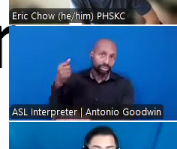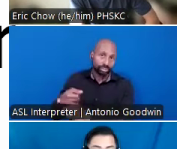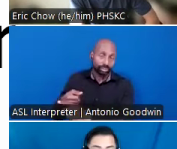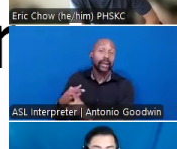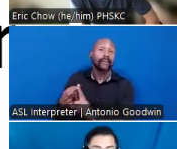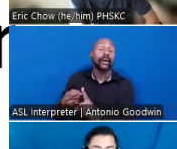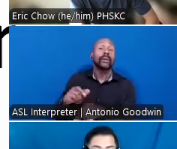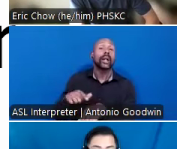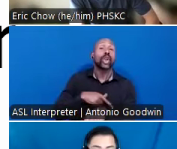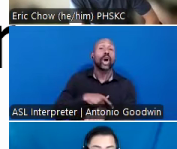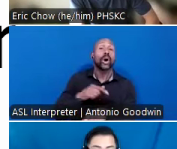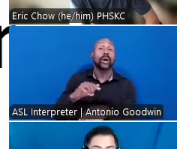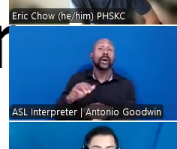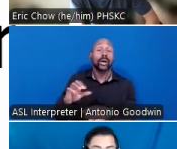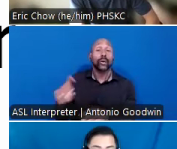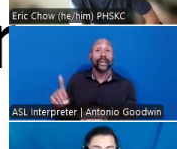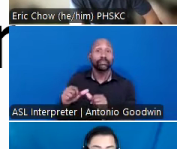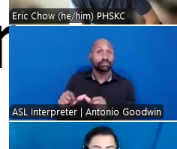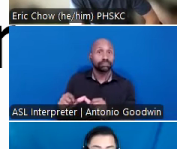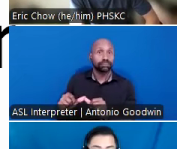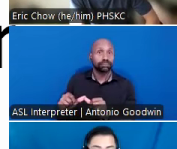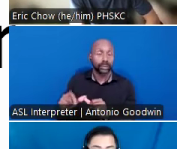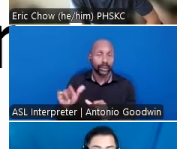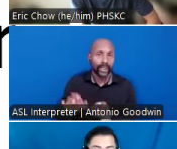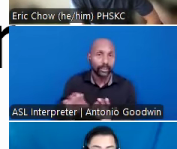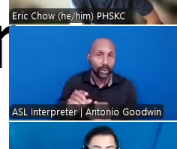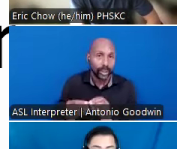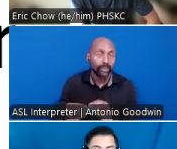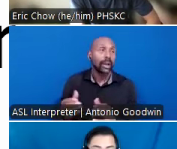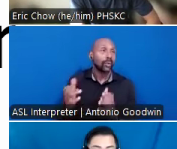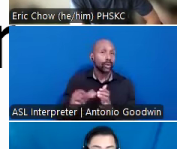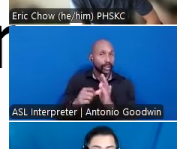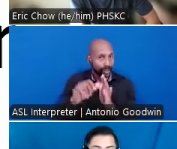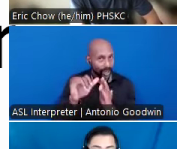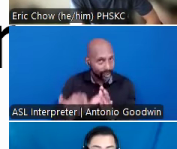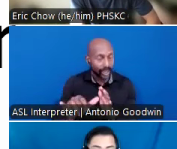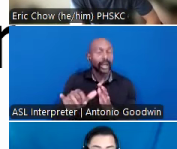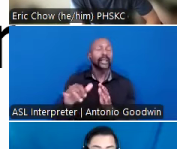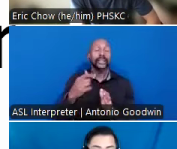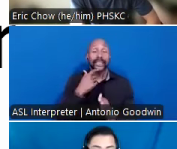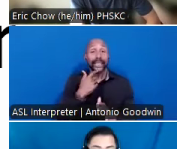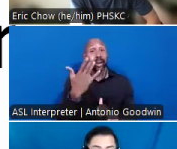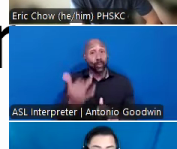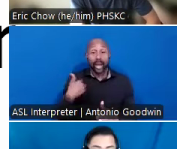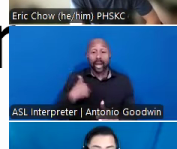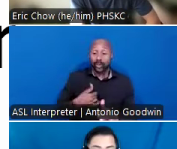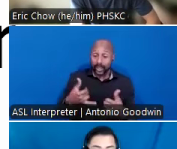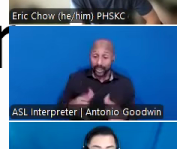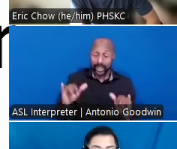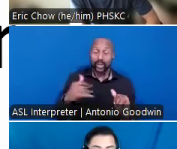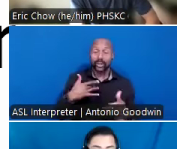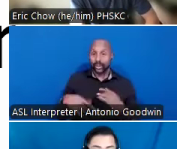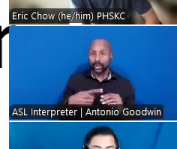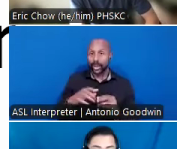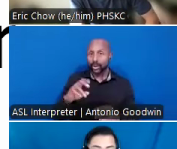that is important to highlight to showcase why we continue to be concerned about COVID-19.